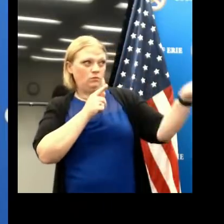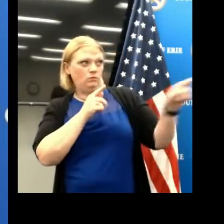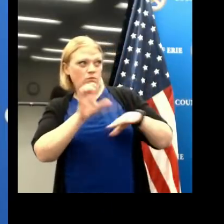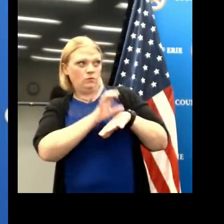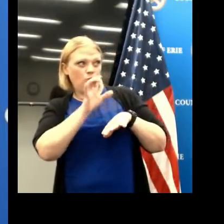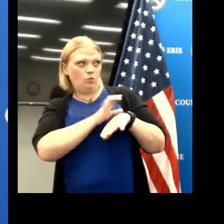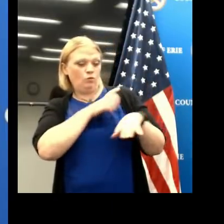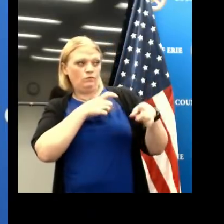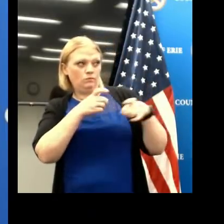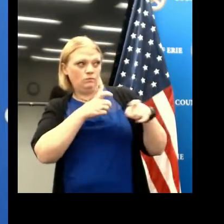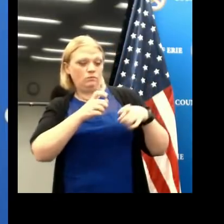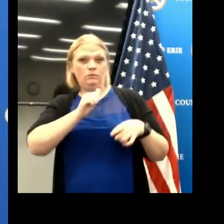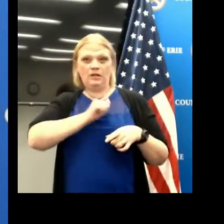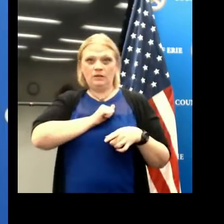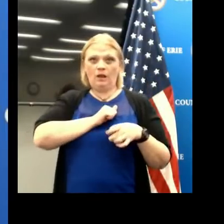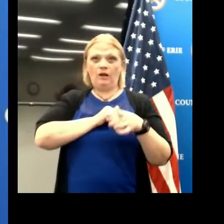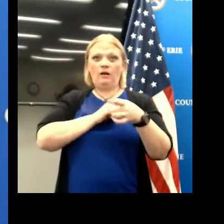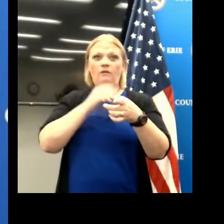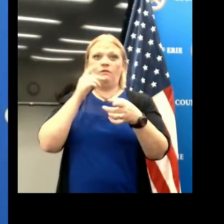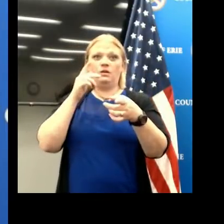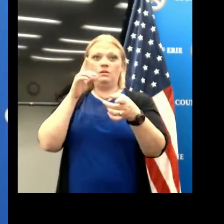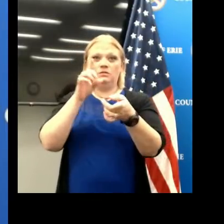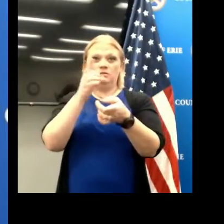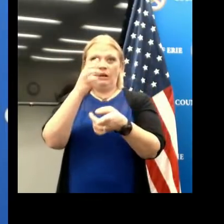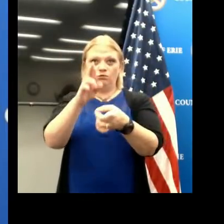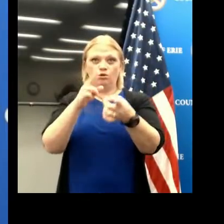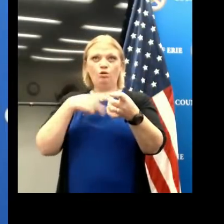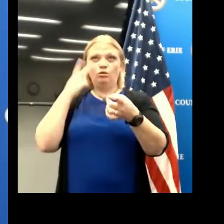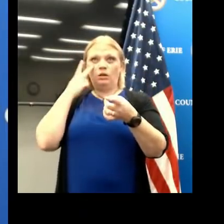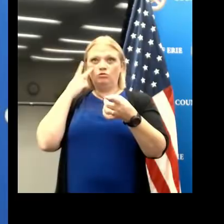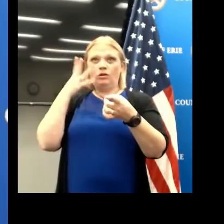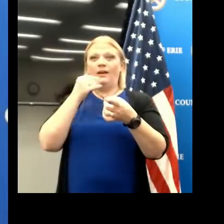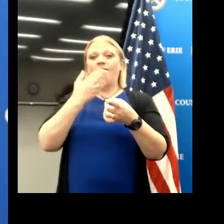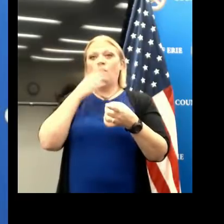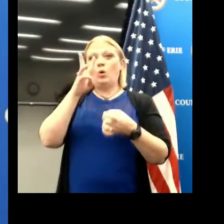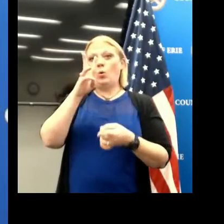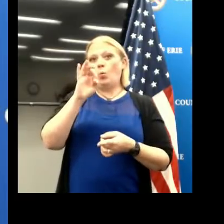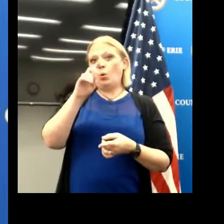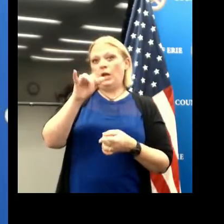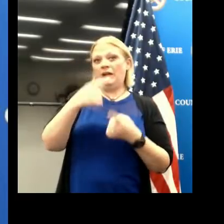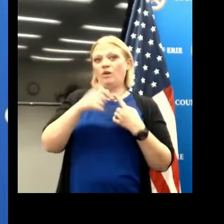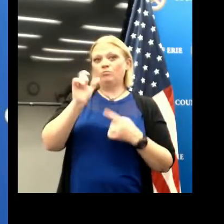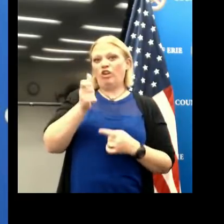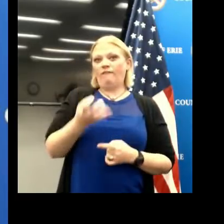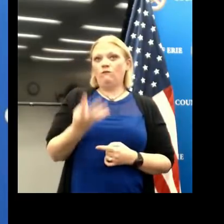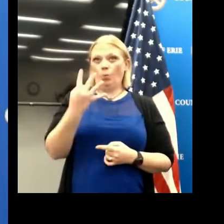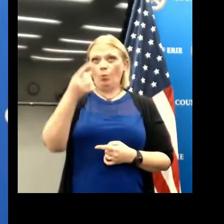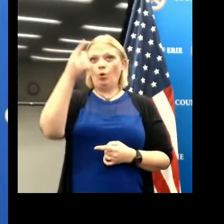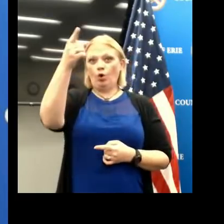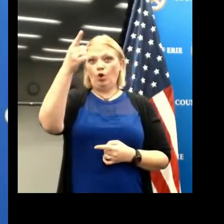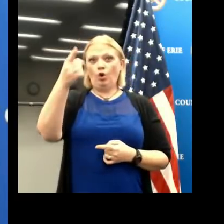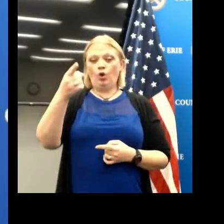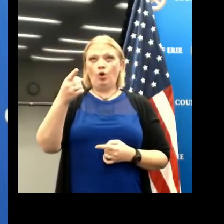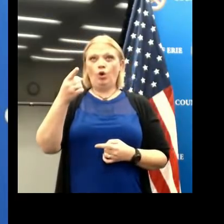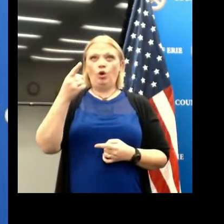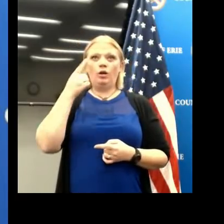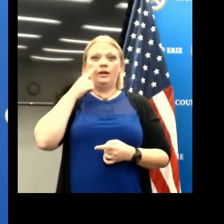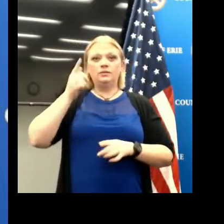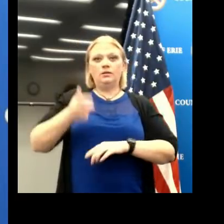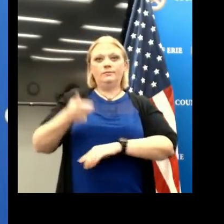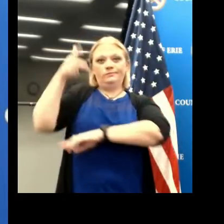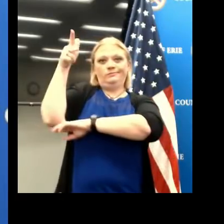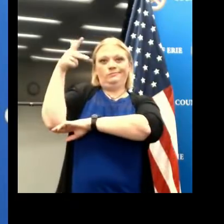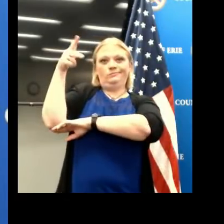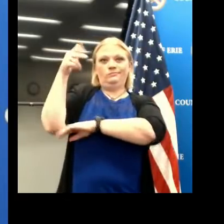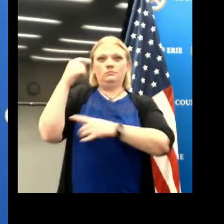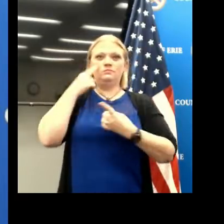controls, myself, Dr. Burstein, Kendra, and I want to thank Woody from Channel 4, who's here providing a pull camera for the